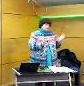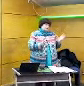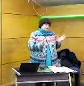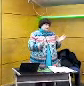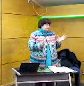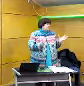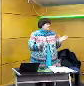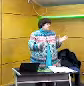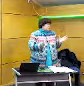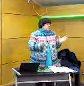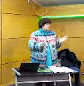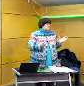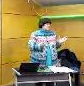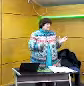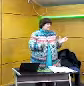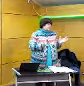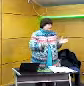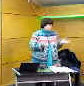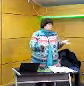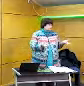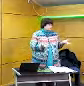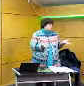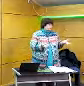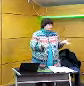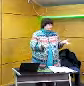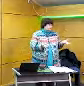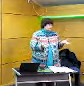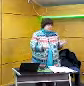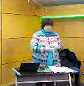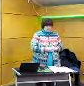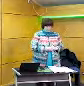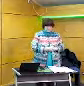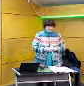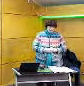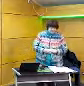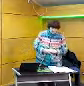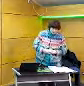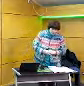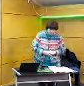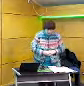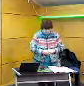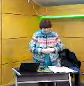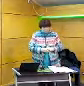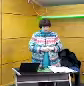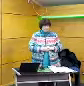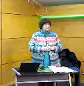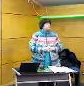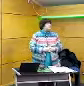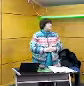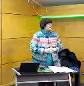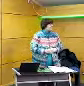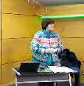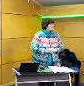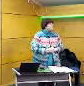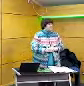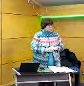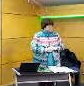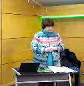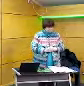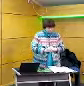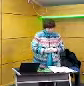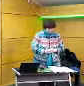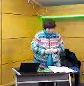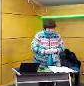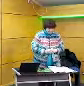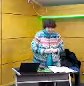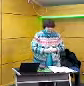I've been in an international setting at numerous places. But the English Speaking Union was founded in